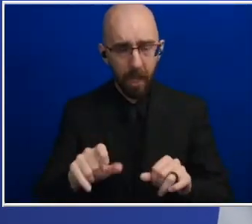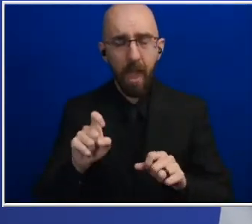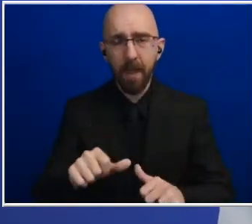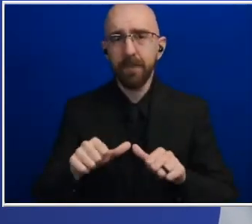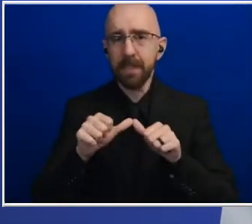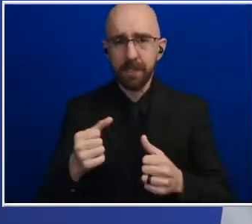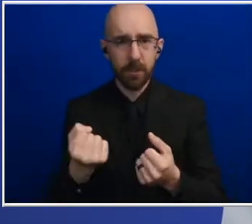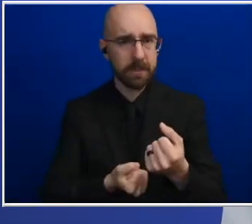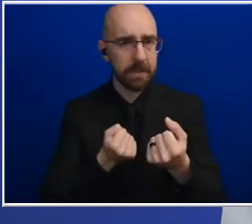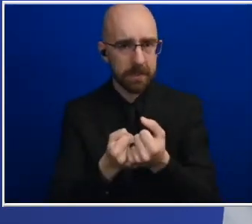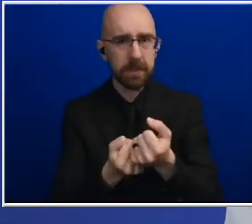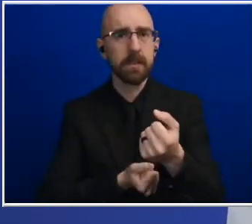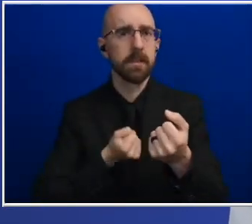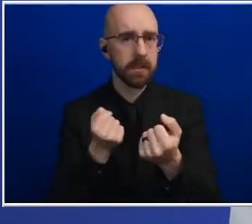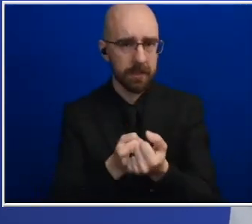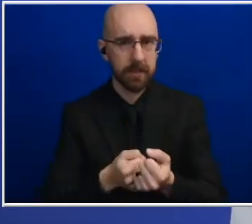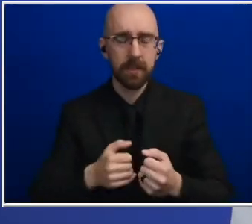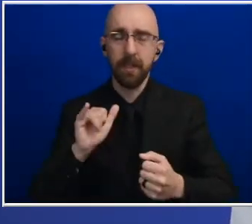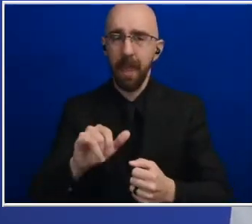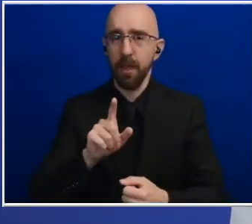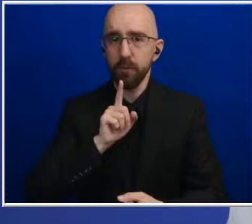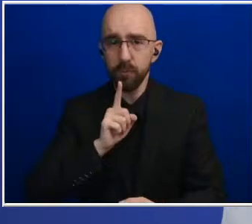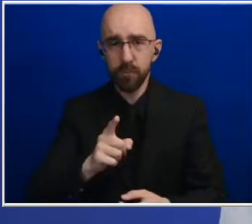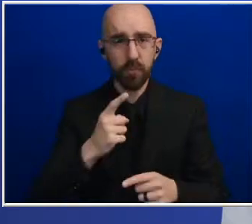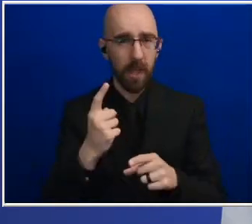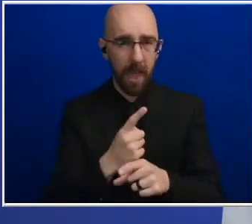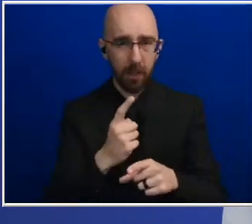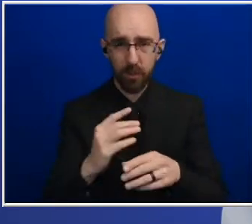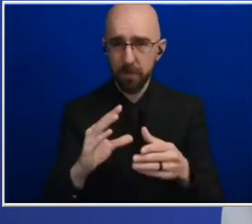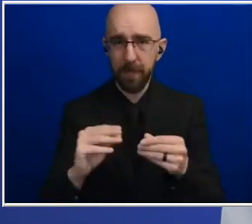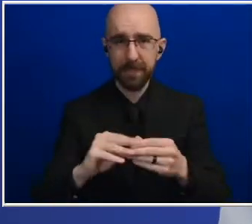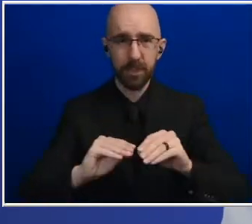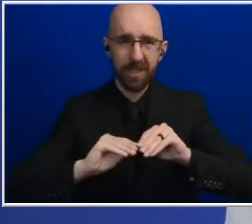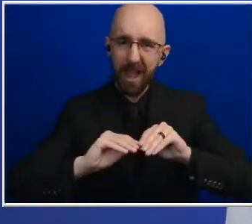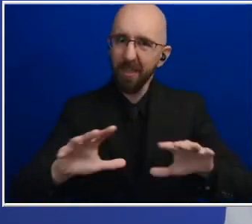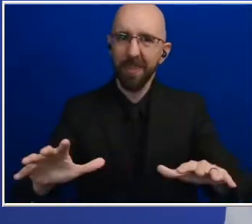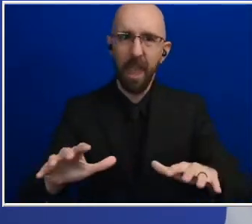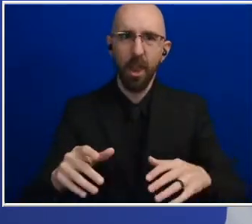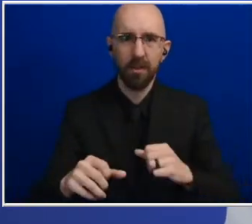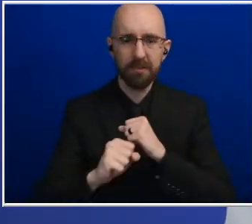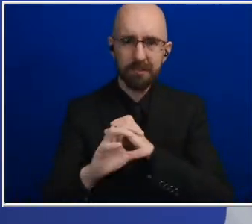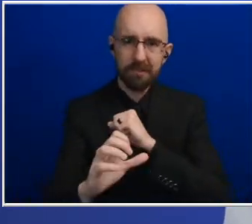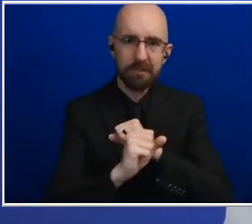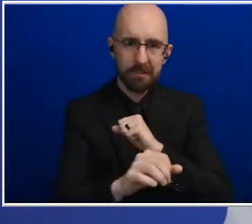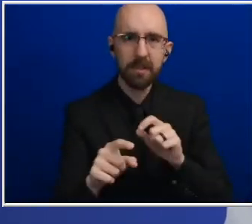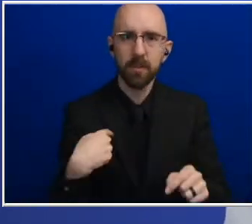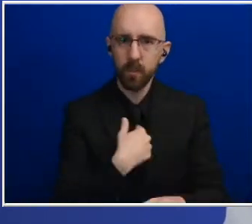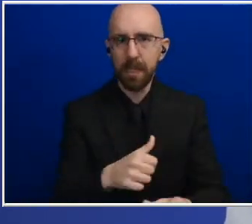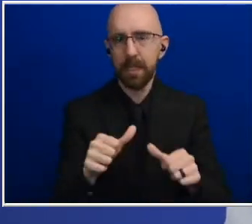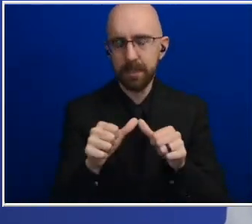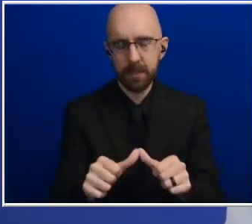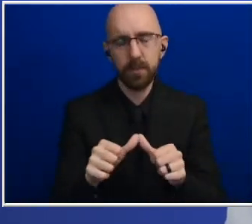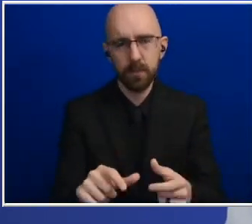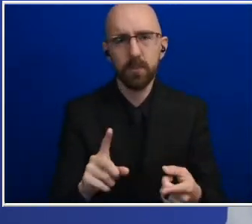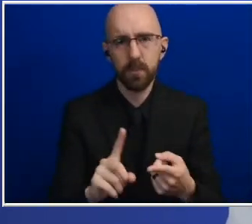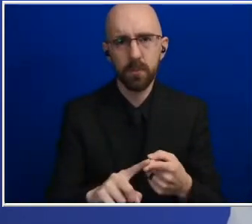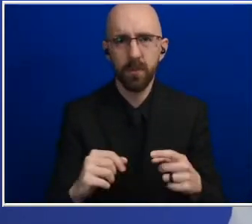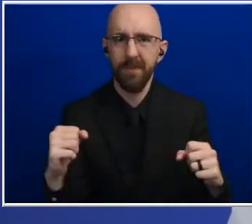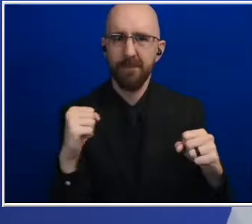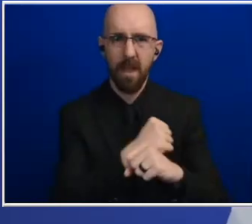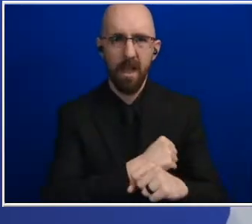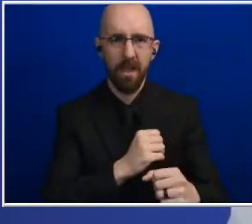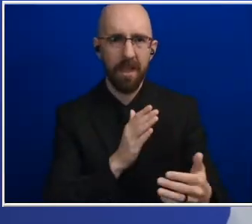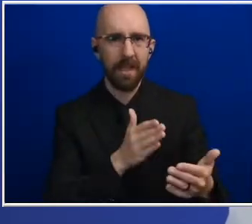get that true and accurate message out there as we continue to fight against misinformation